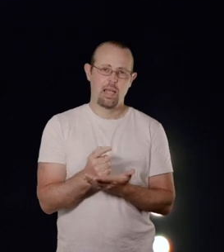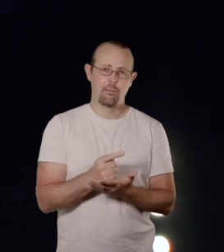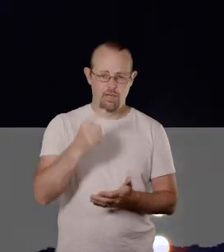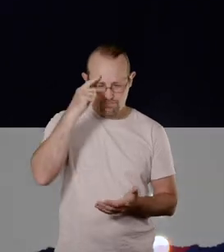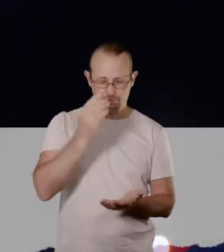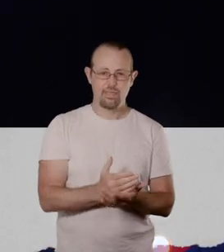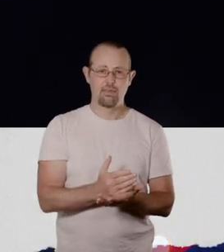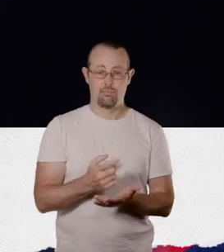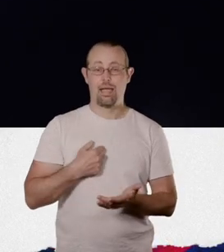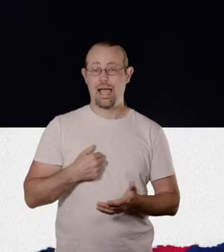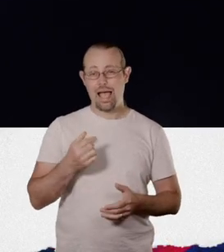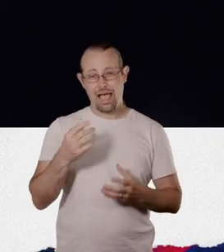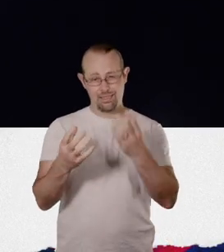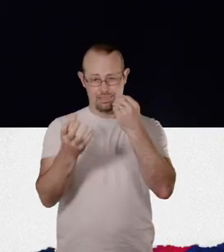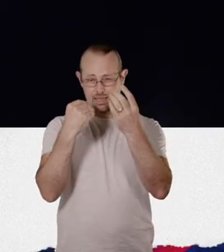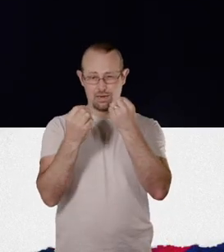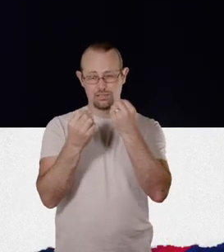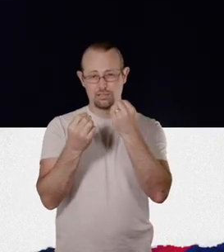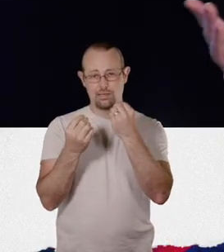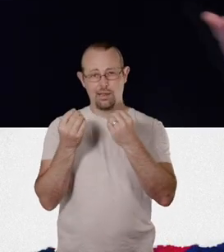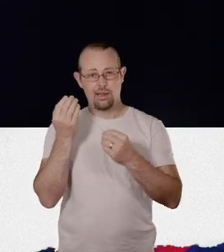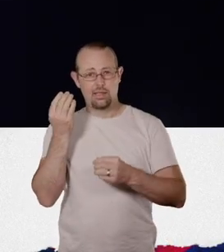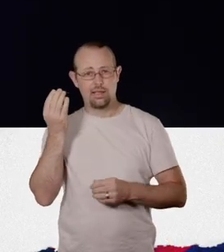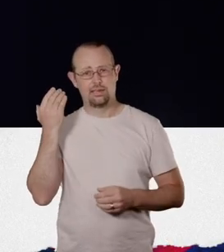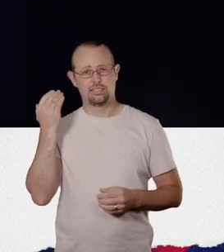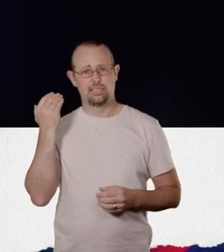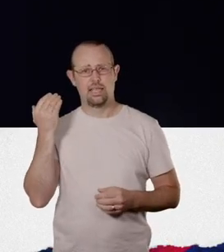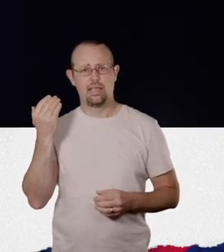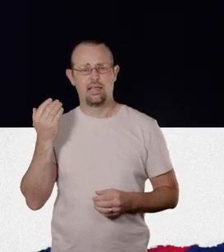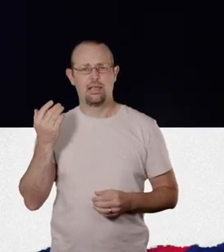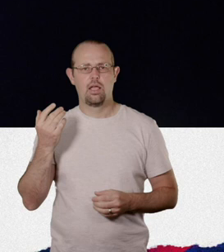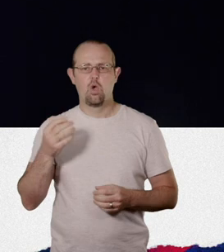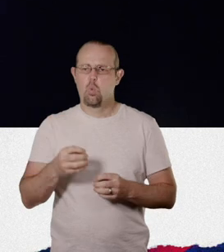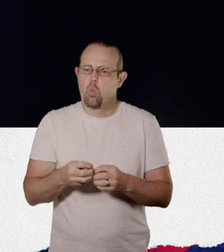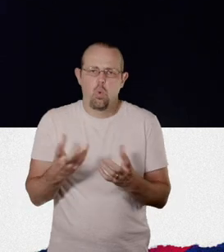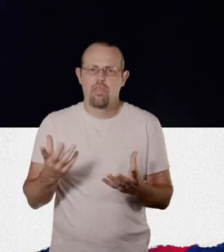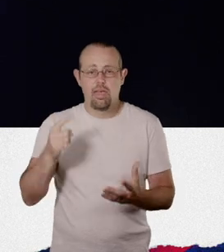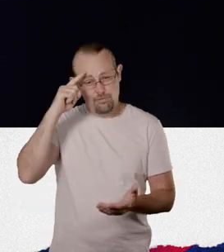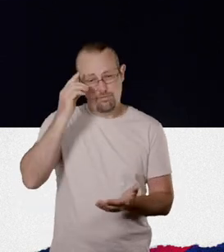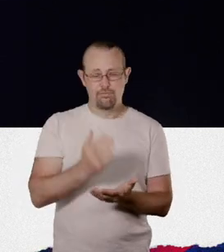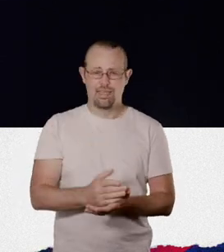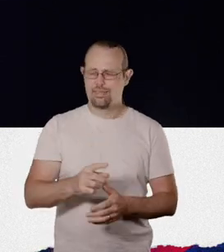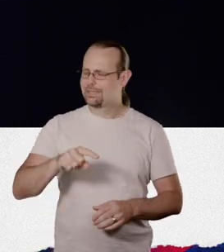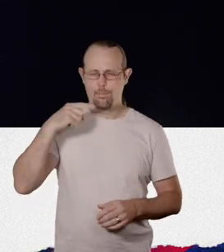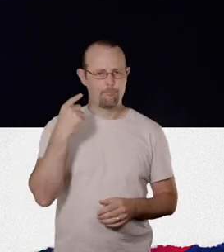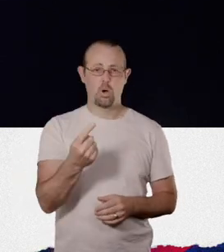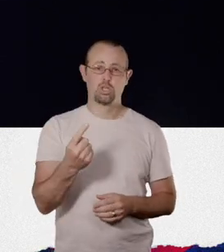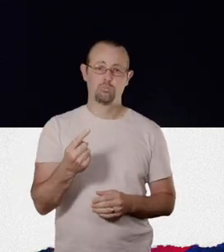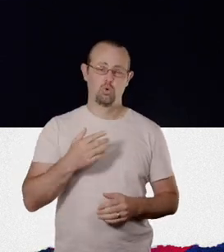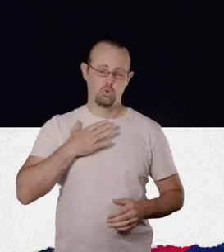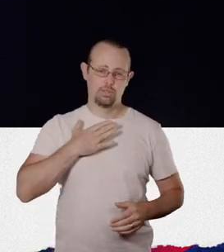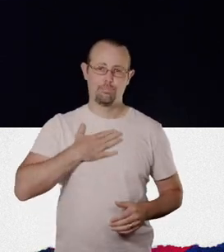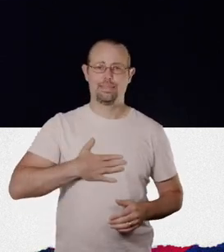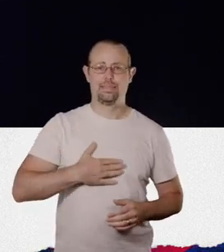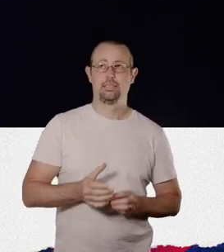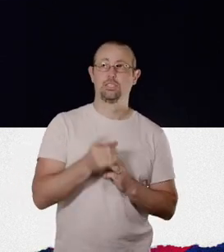day. Hebrews 11:6, without faith, it's impossible to please God. That word without actually describes